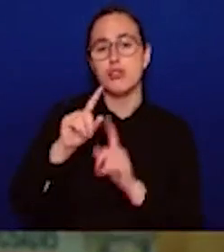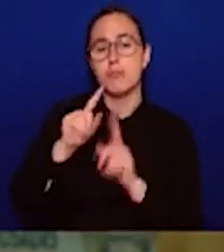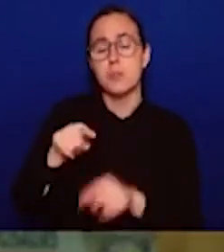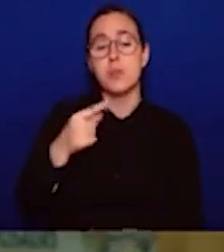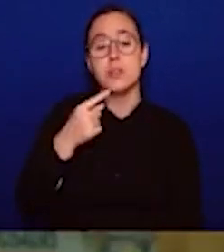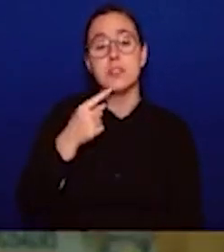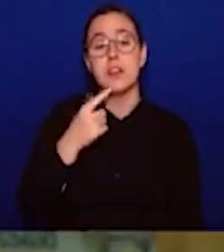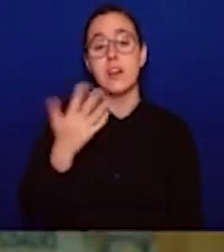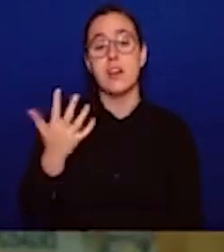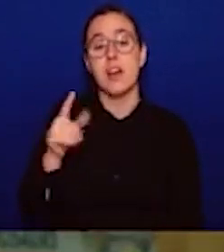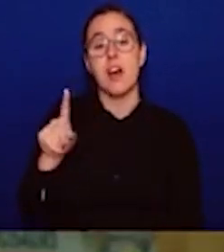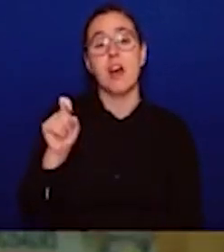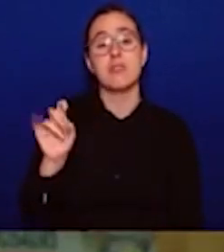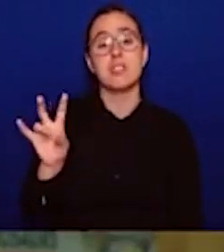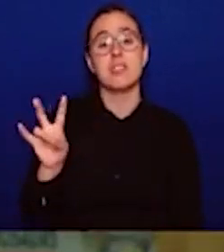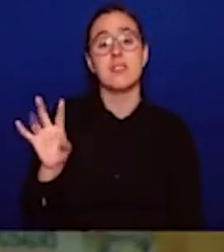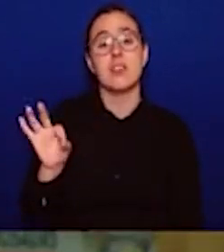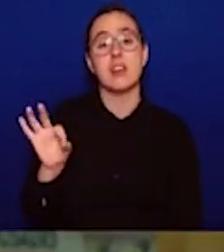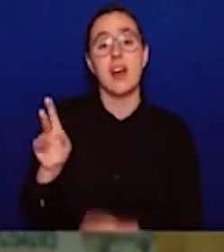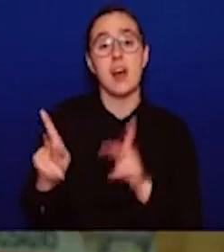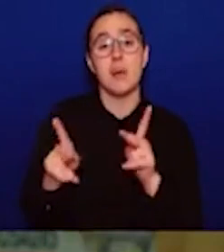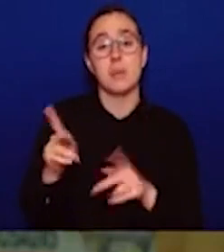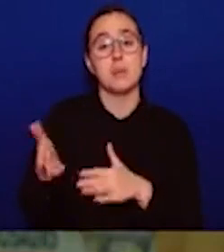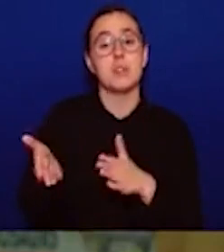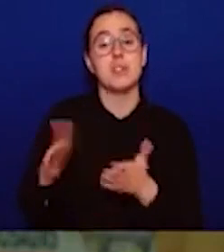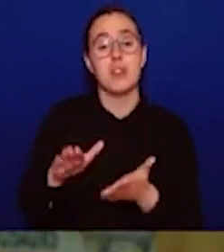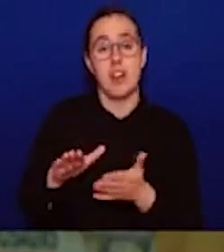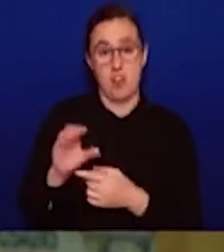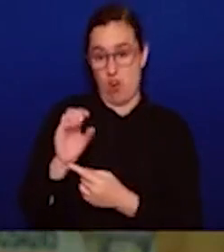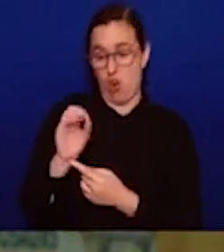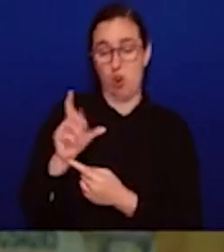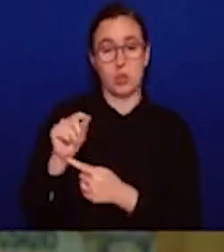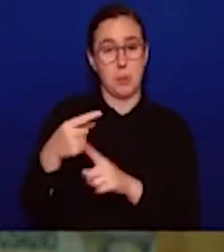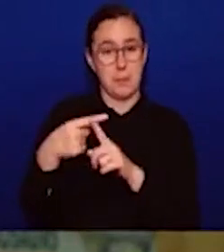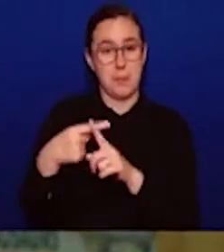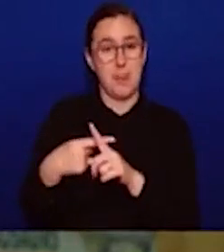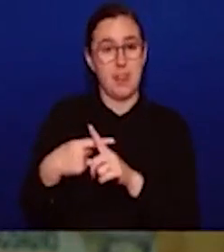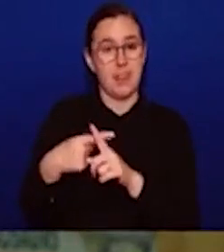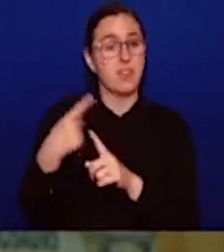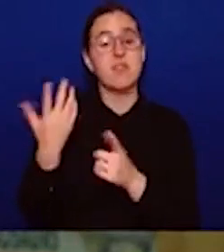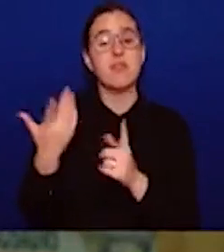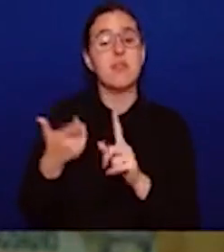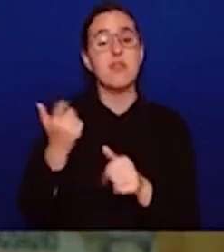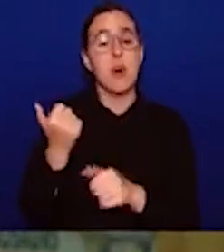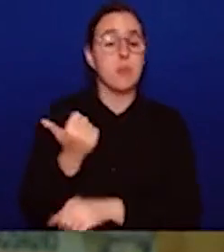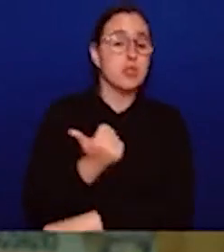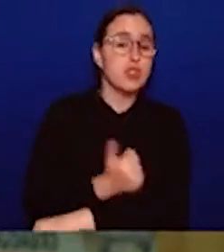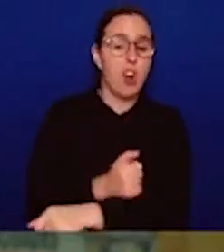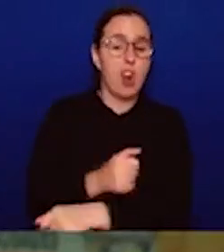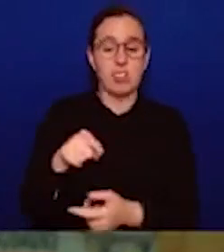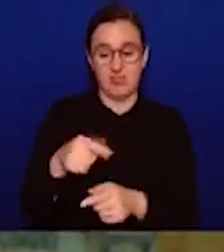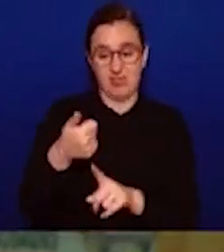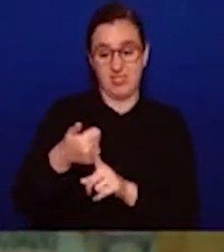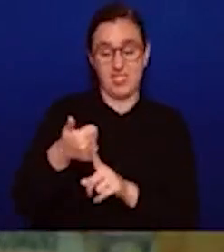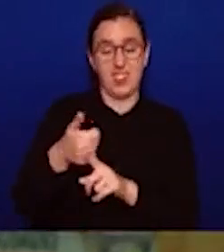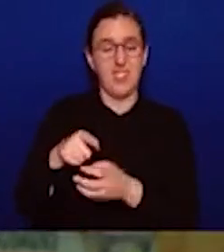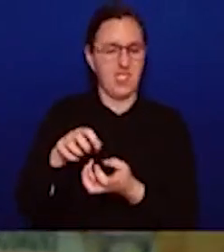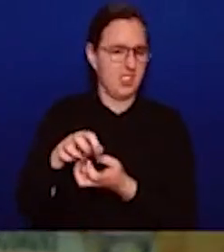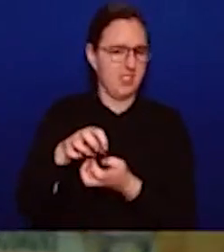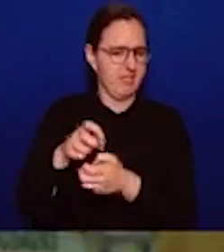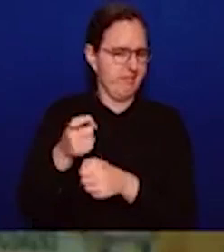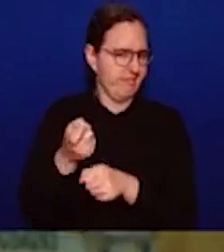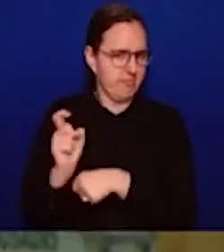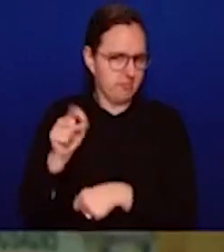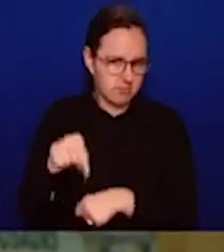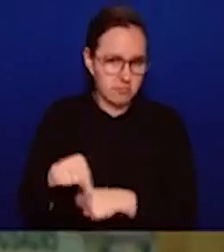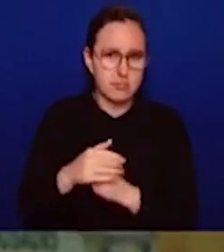other numbers, BC Ambulance responded to 35,000 overdose calls last year. I'm wondering whether you have